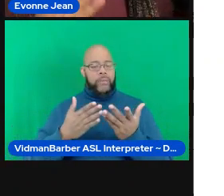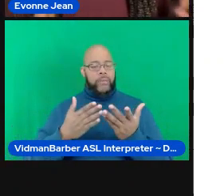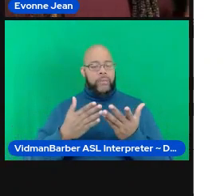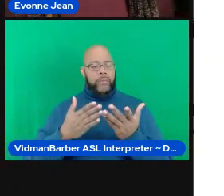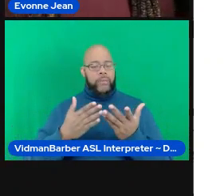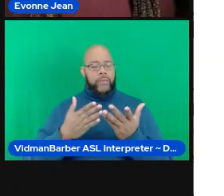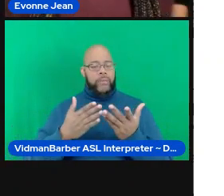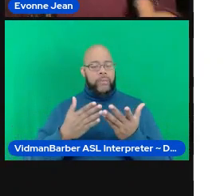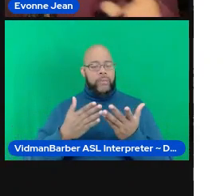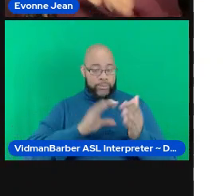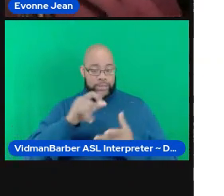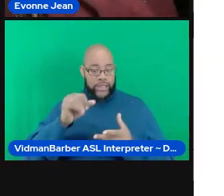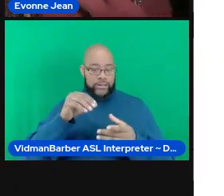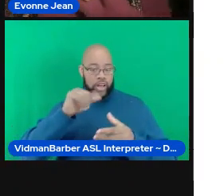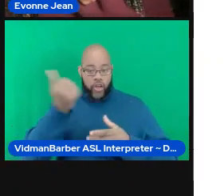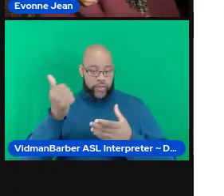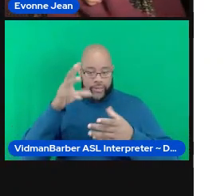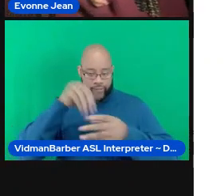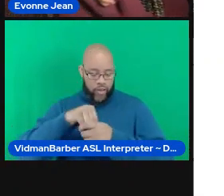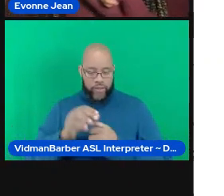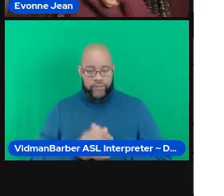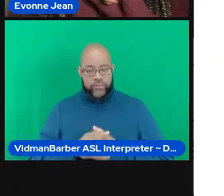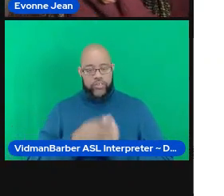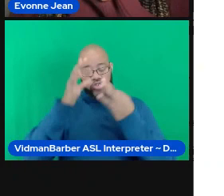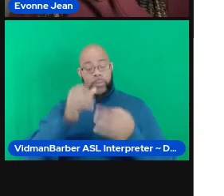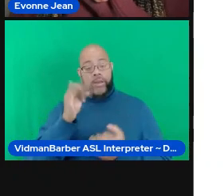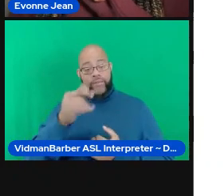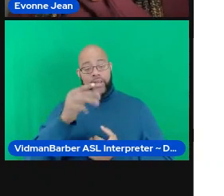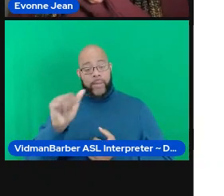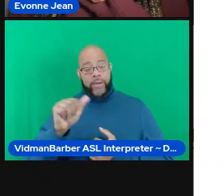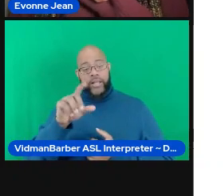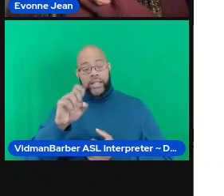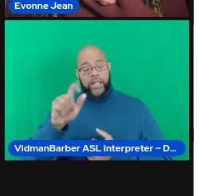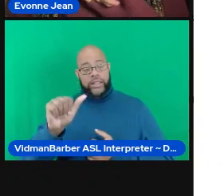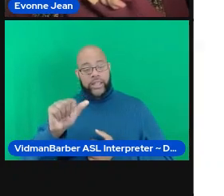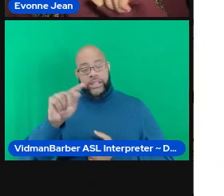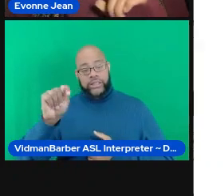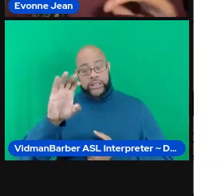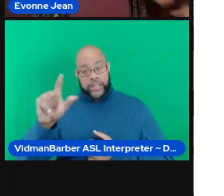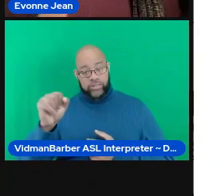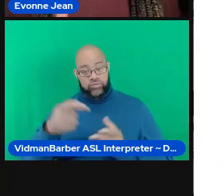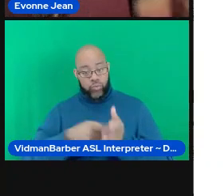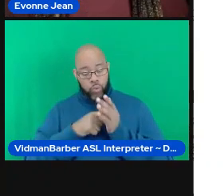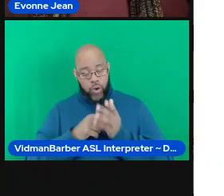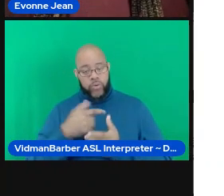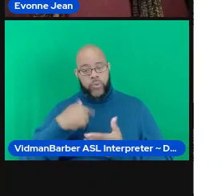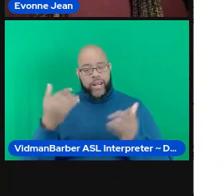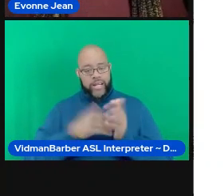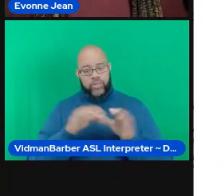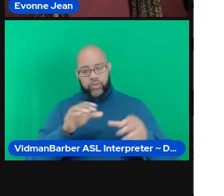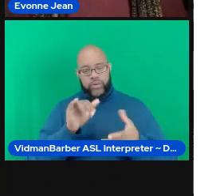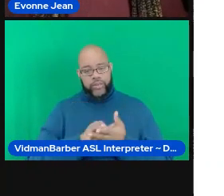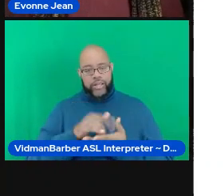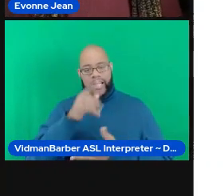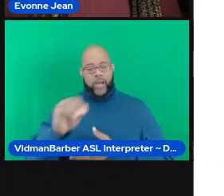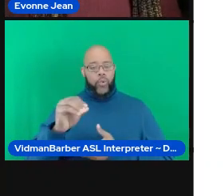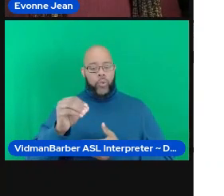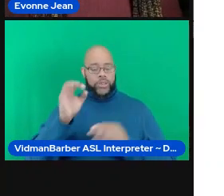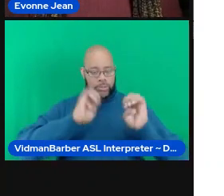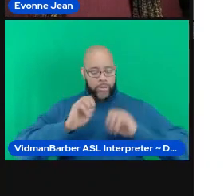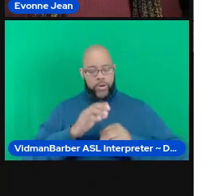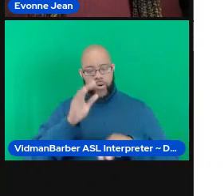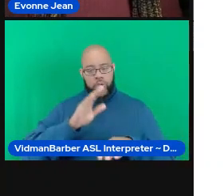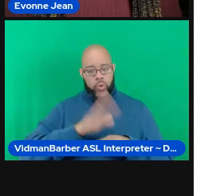be at play here. And so to determine whether or not gamma delta T cells are required, we again performed a knockout experiment using